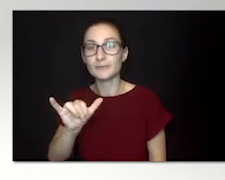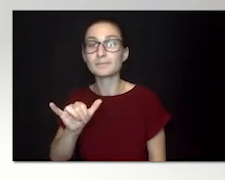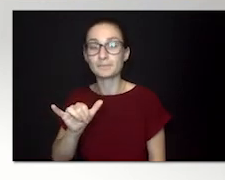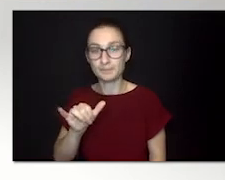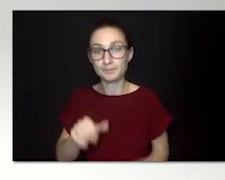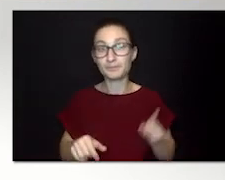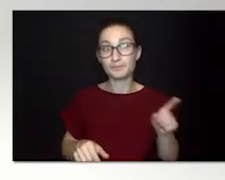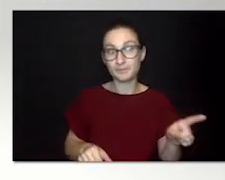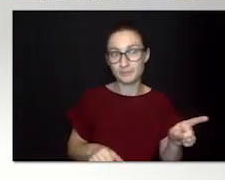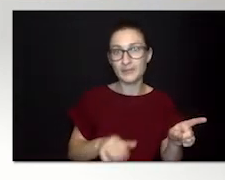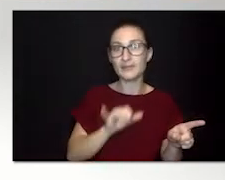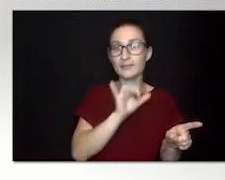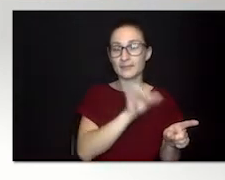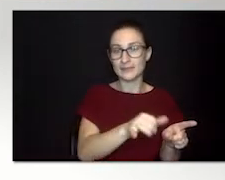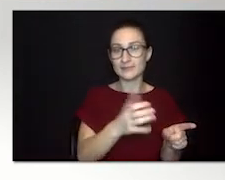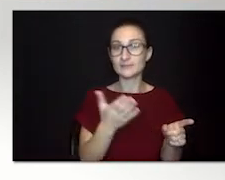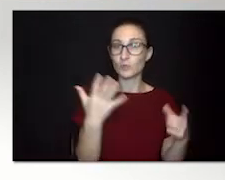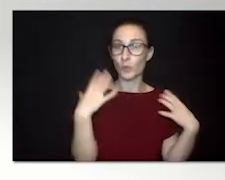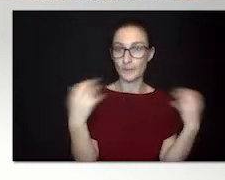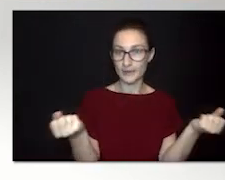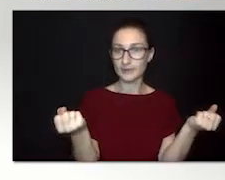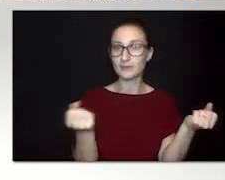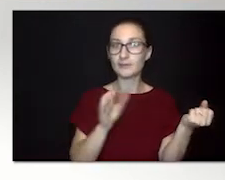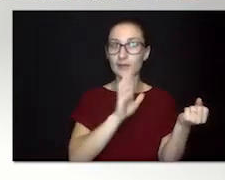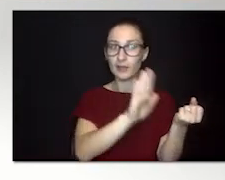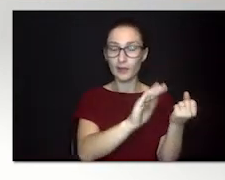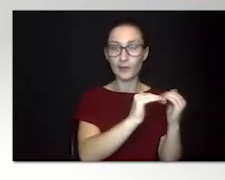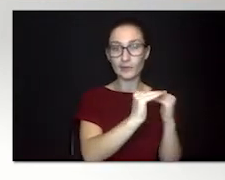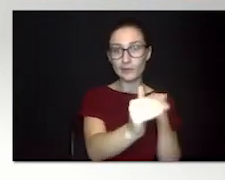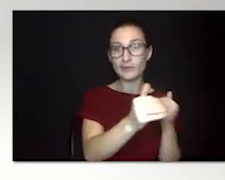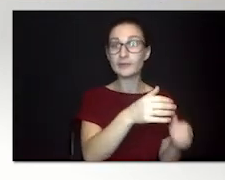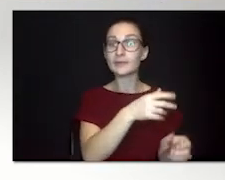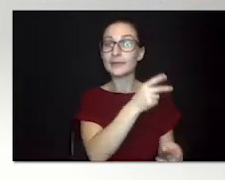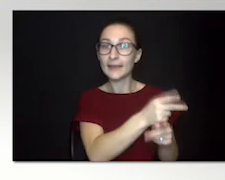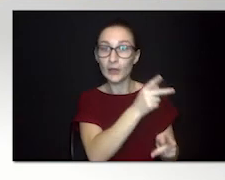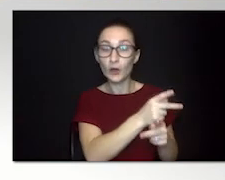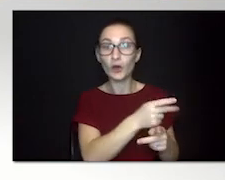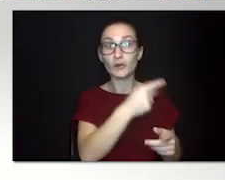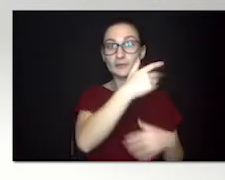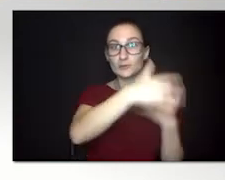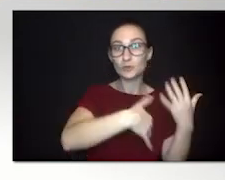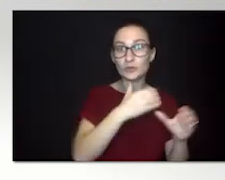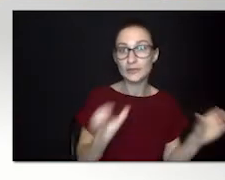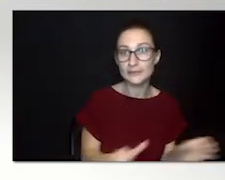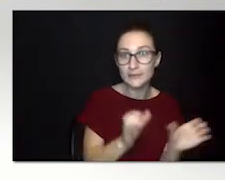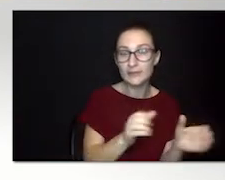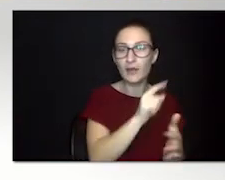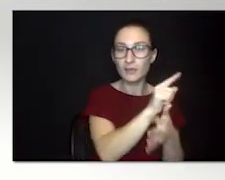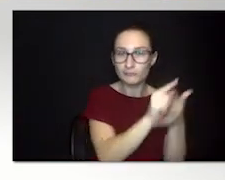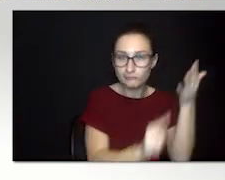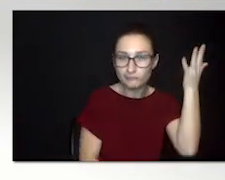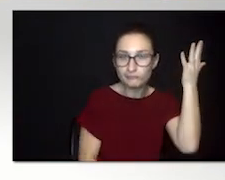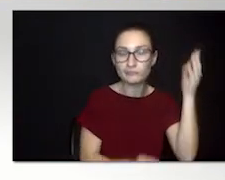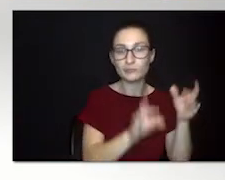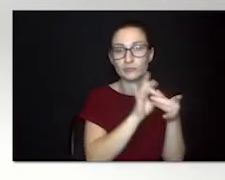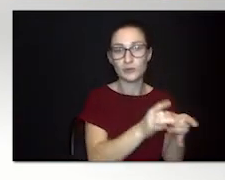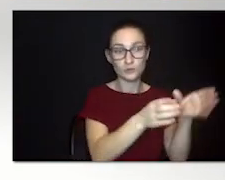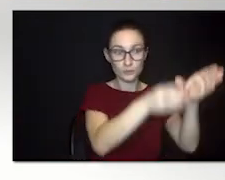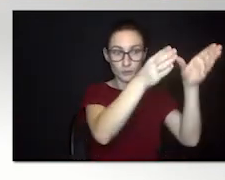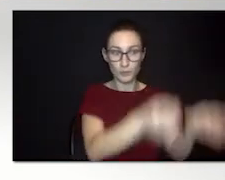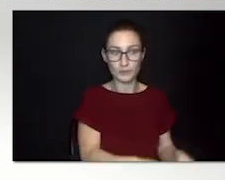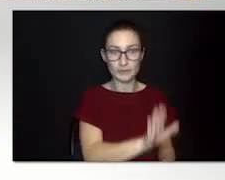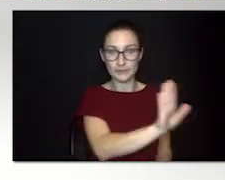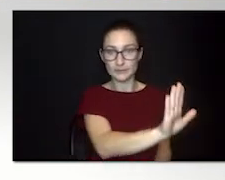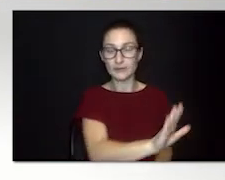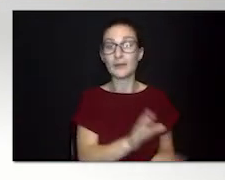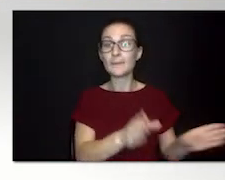the physical being of the person. So where the ward lives, what doctors they're seeing, what care they're receiving, what social activities they're partaking in that are